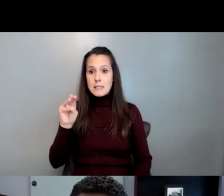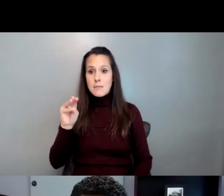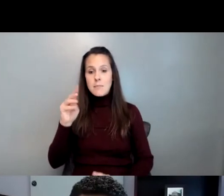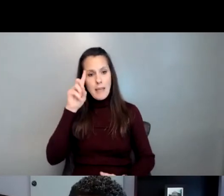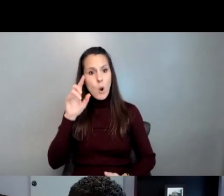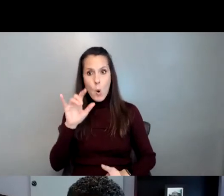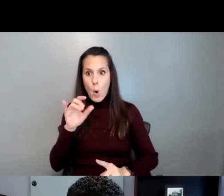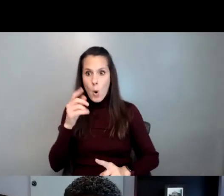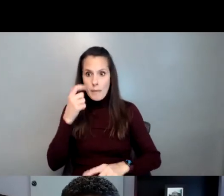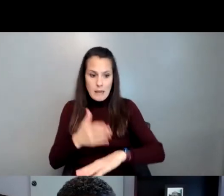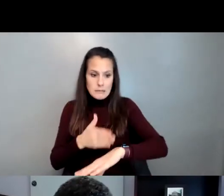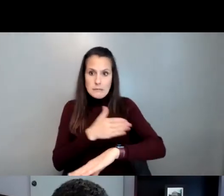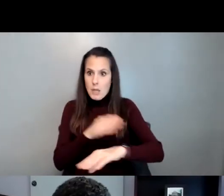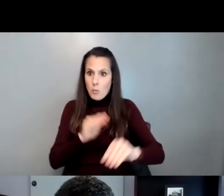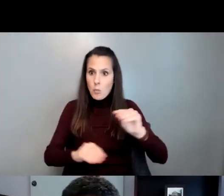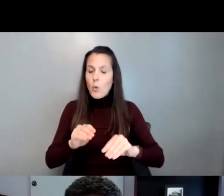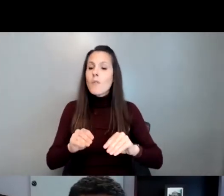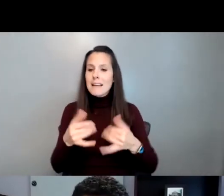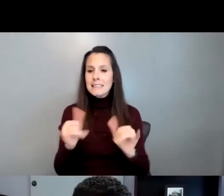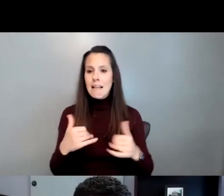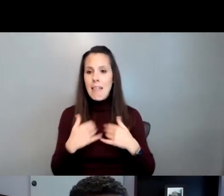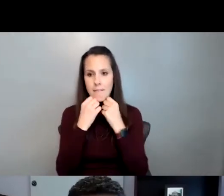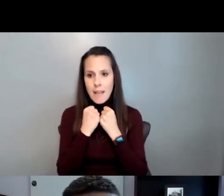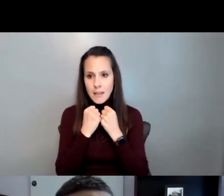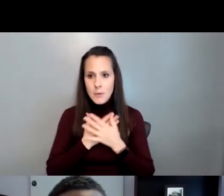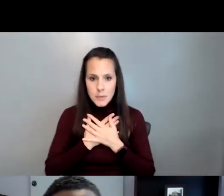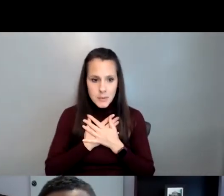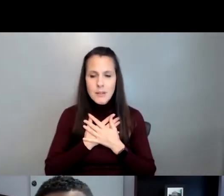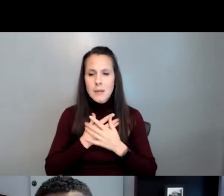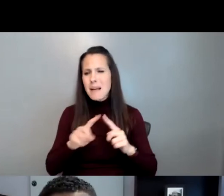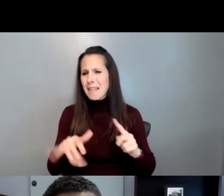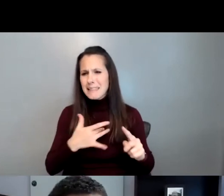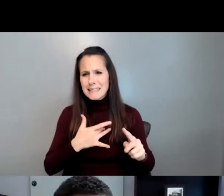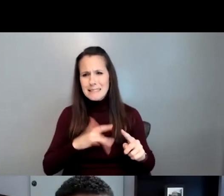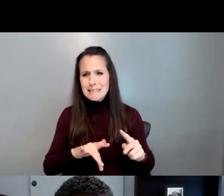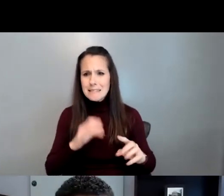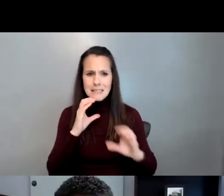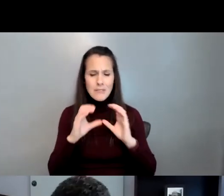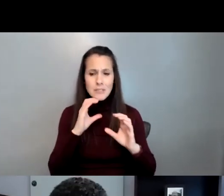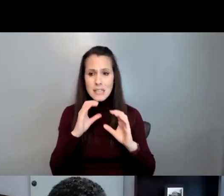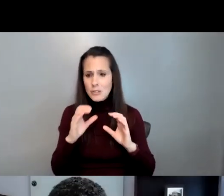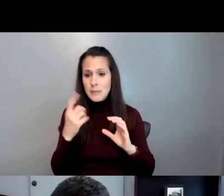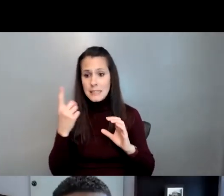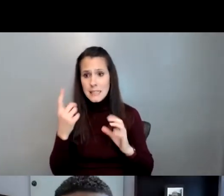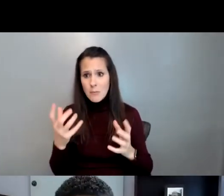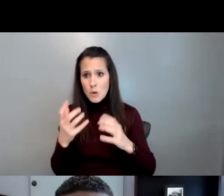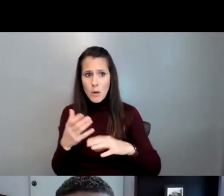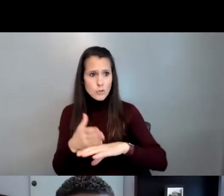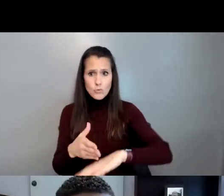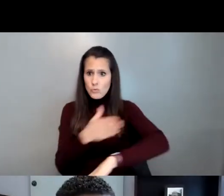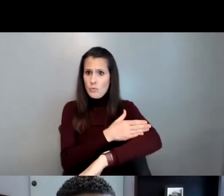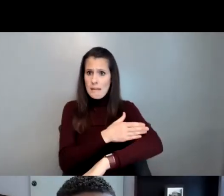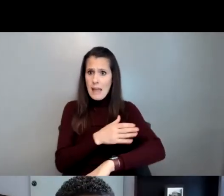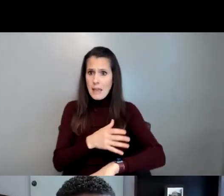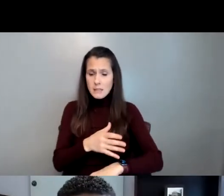going to still have value. Now, this is a delicate conversation because I do not see anything wrong with someone who wants to then regain function. But